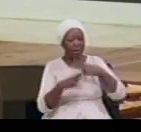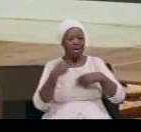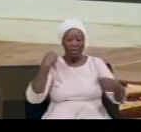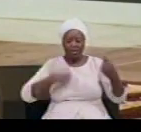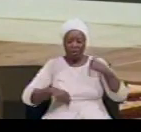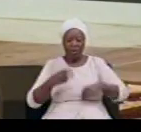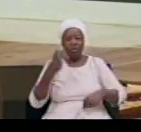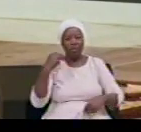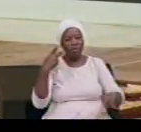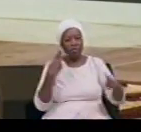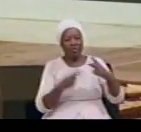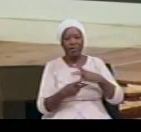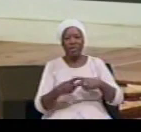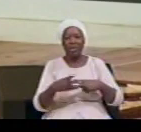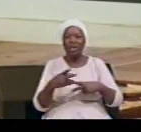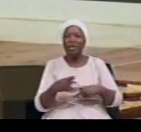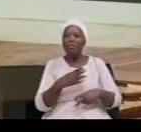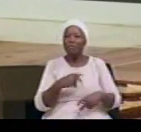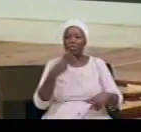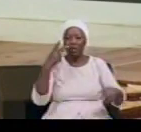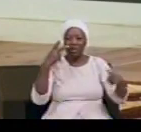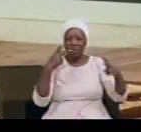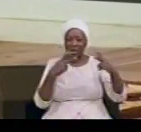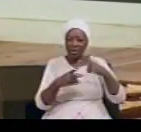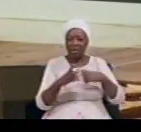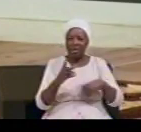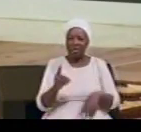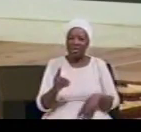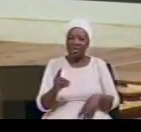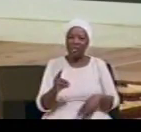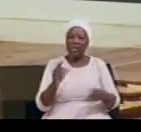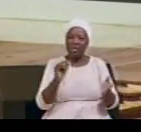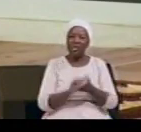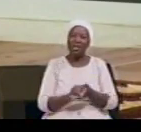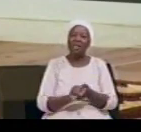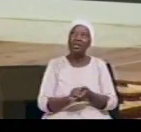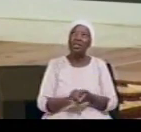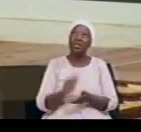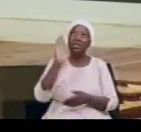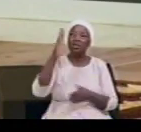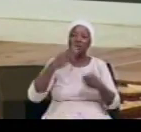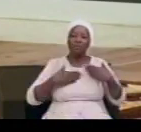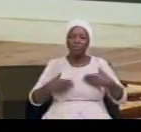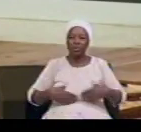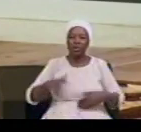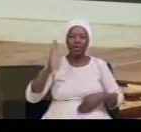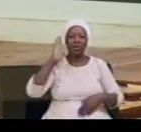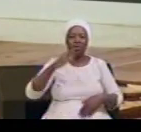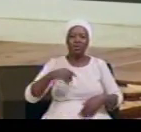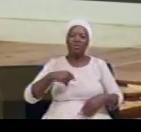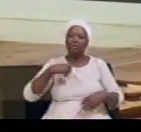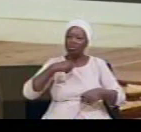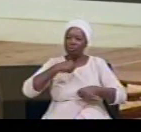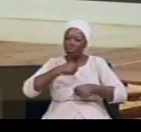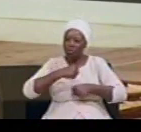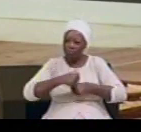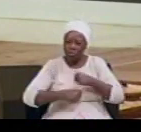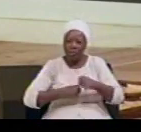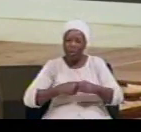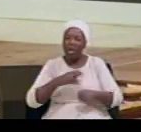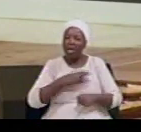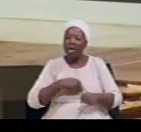prophesied, predicted that his body will suffer, and that he'll do